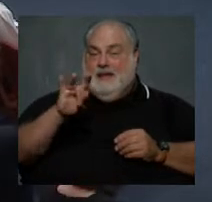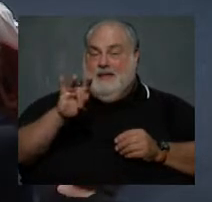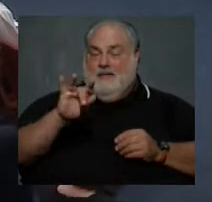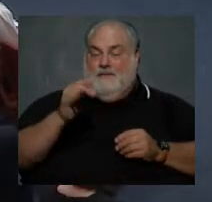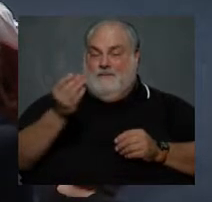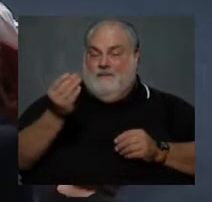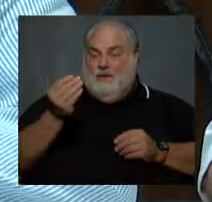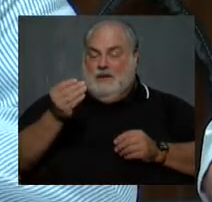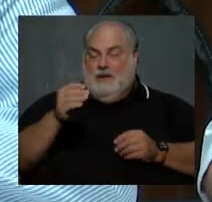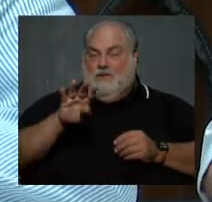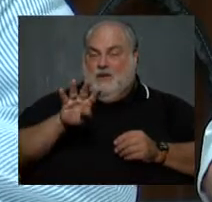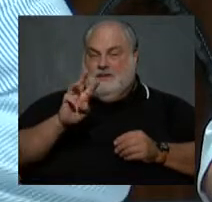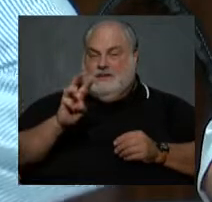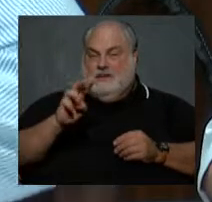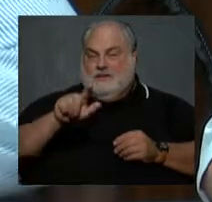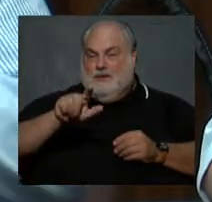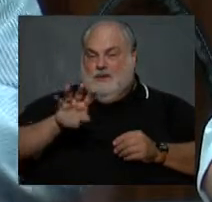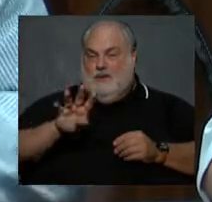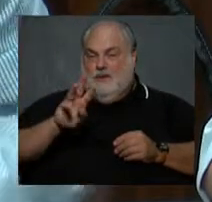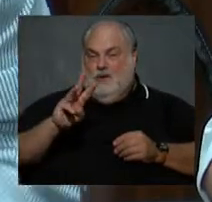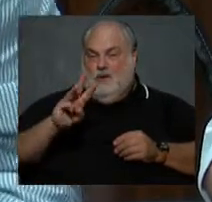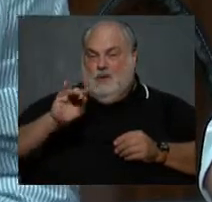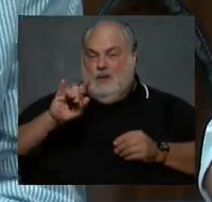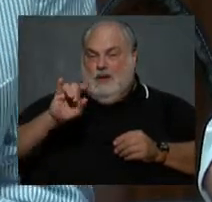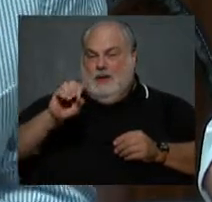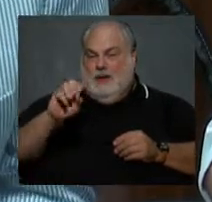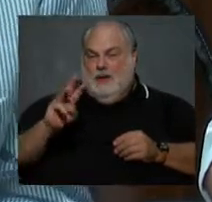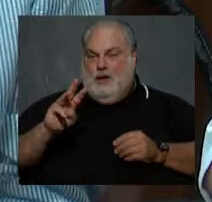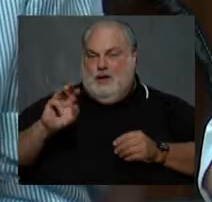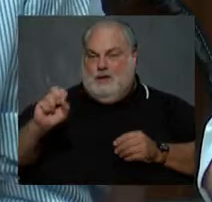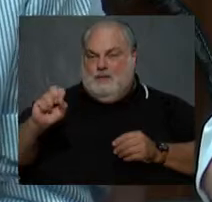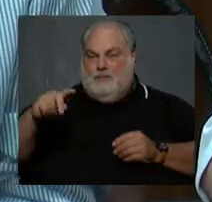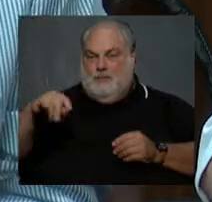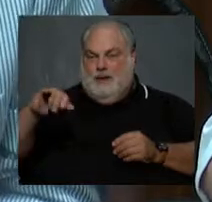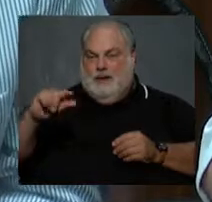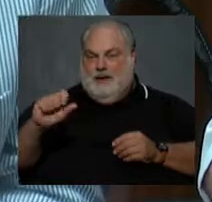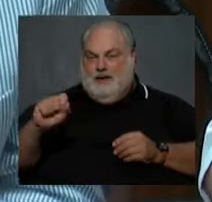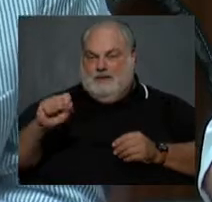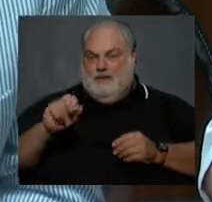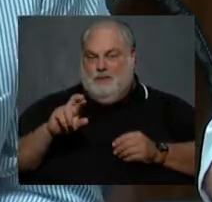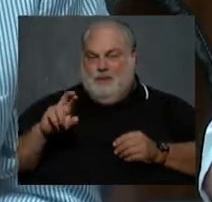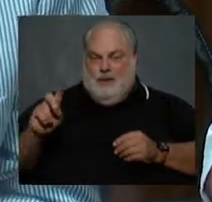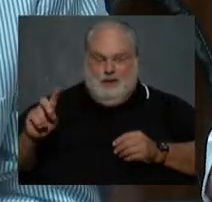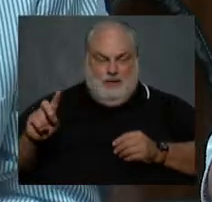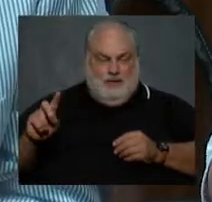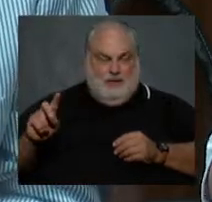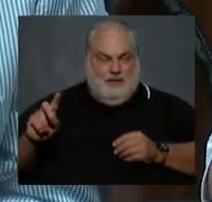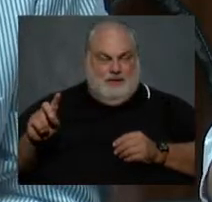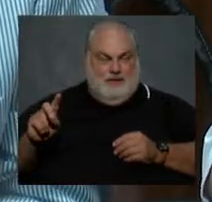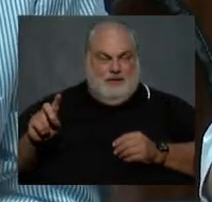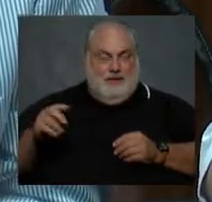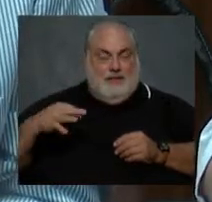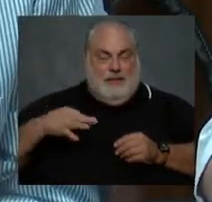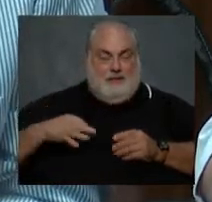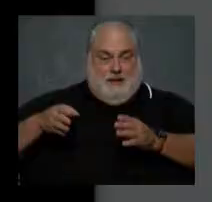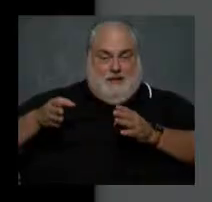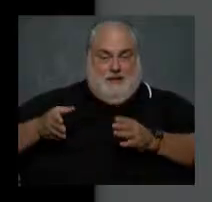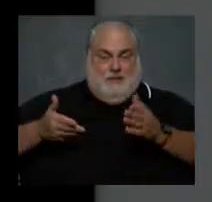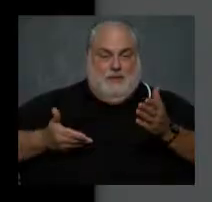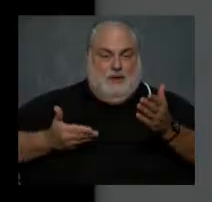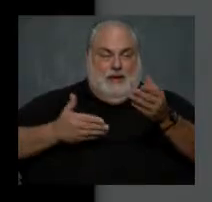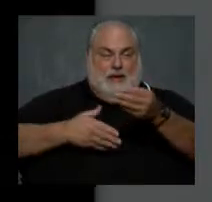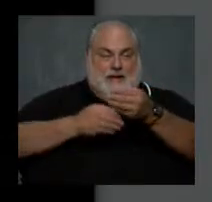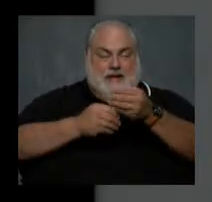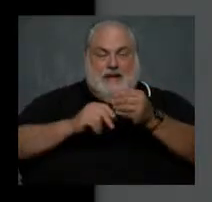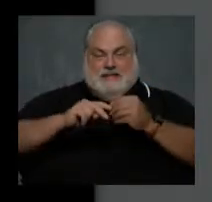S-1814, 4624 Willow Springs Road, subdivision site plan review, located at 4624 Willow Springs Road. The applicant is proposing the